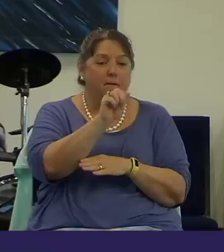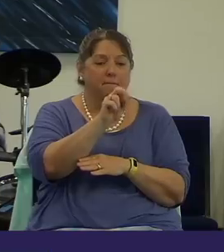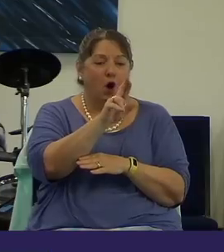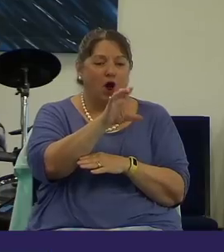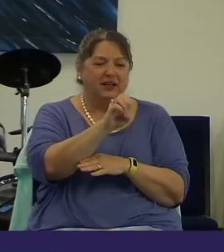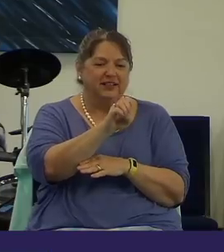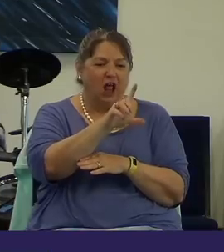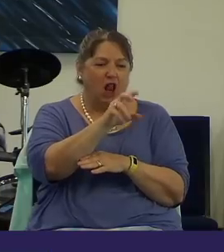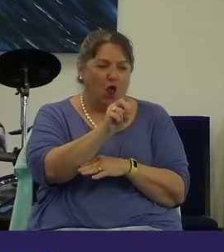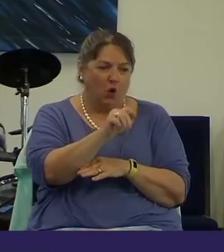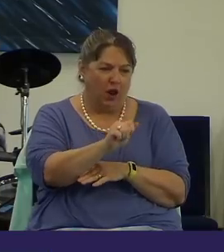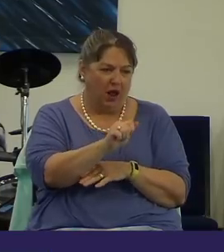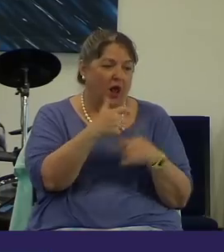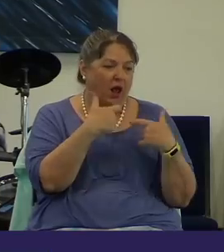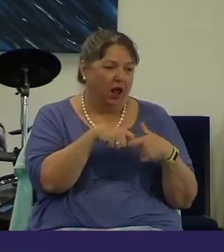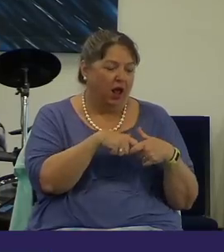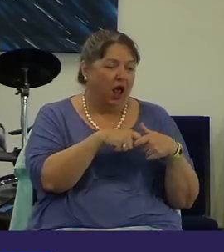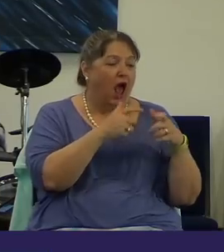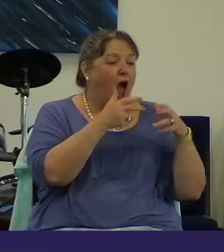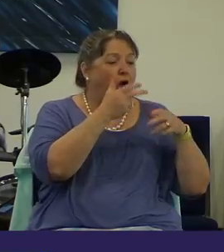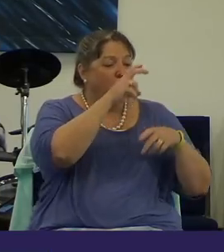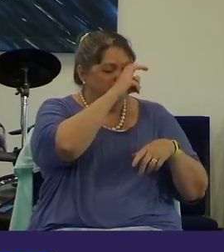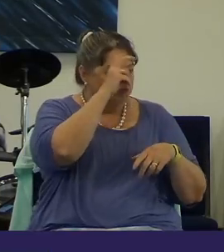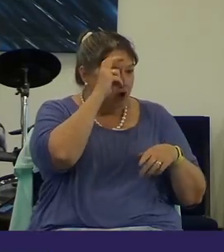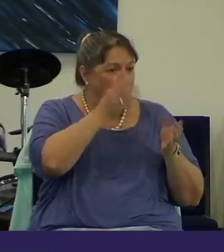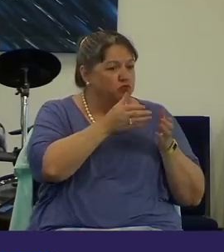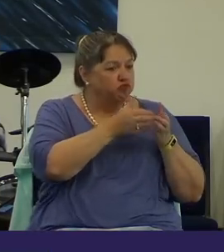along carrying an empty coffin.